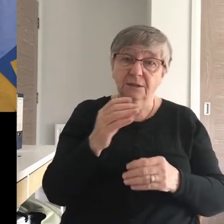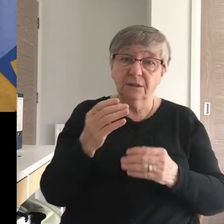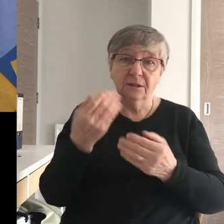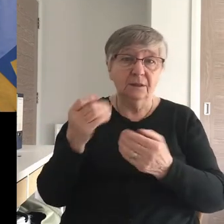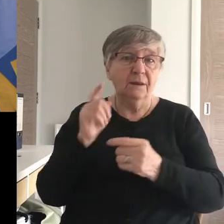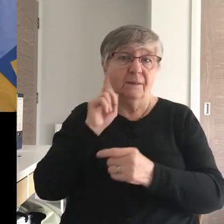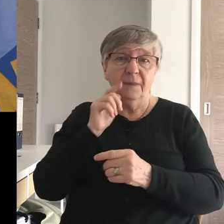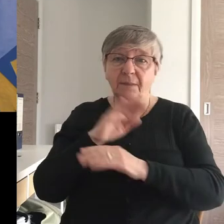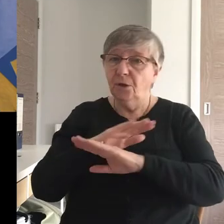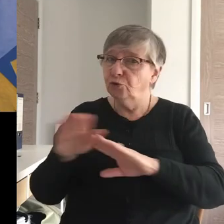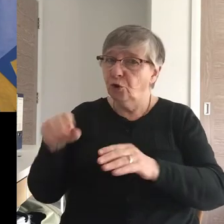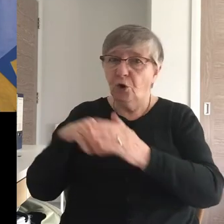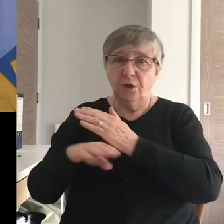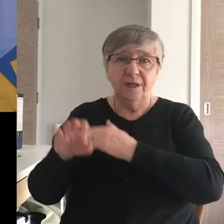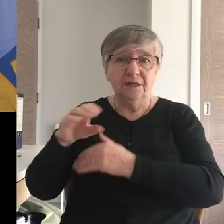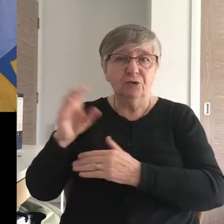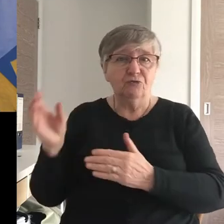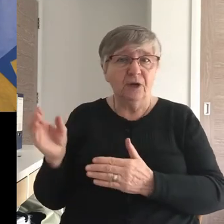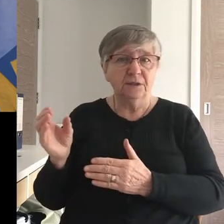not.